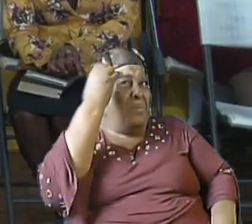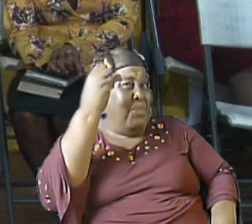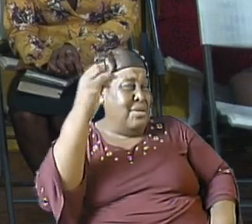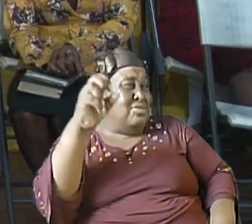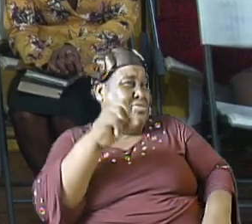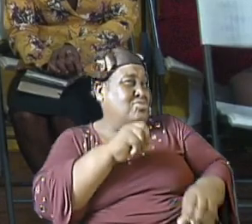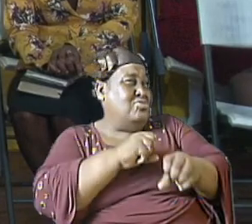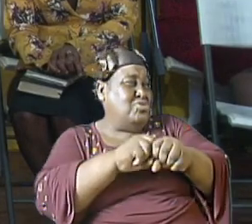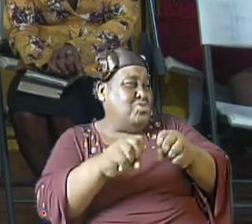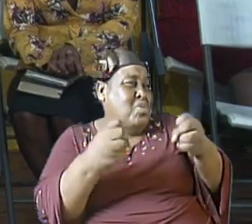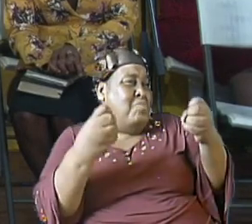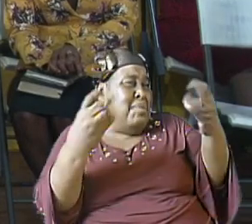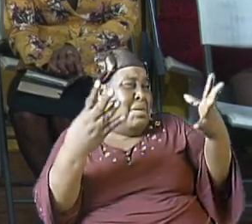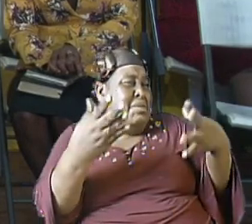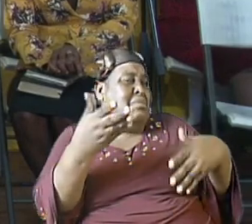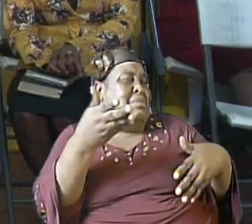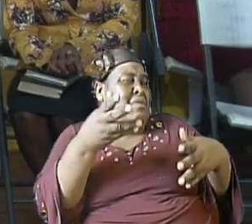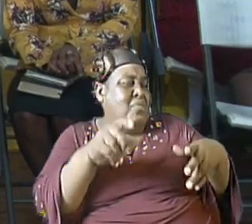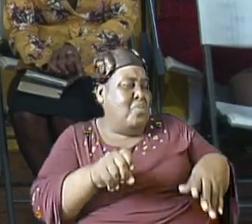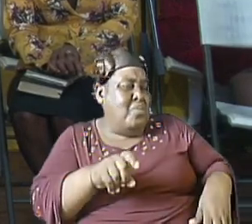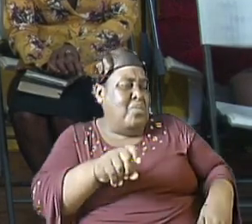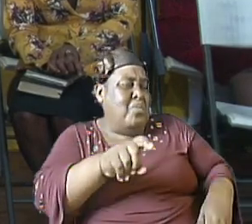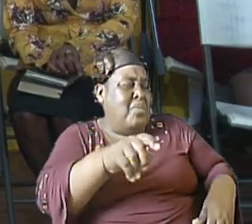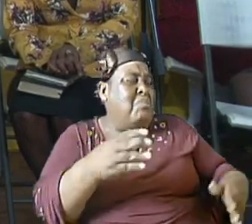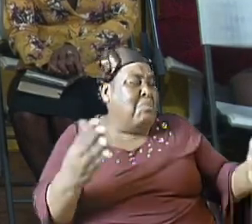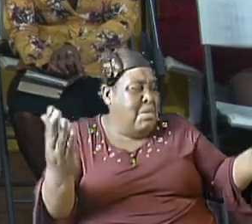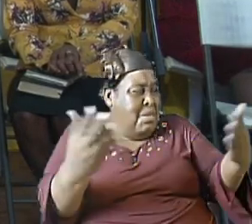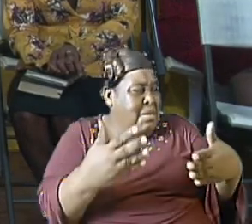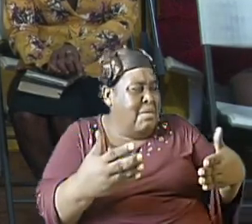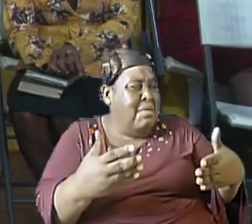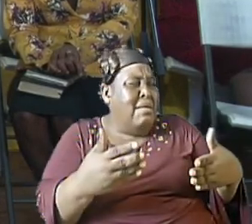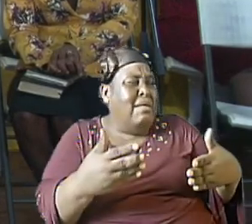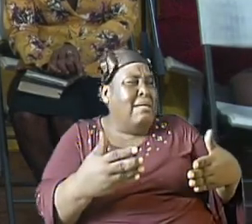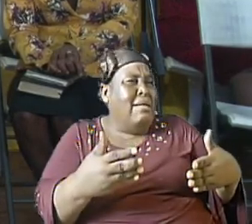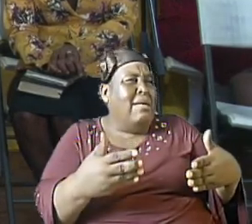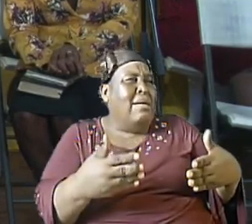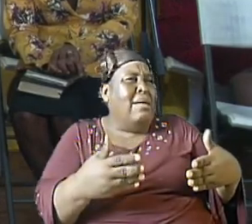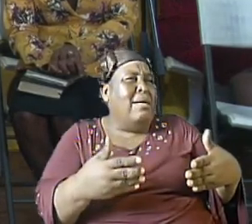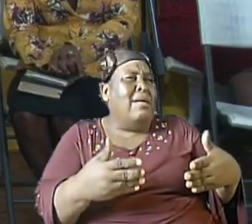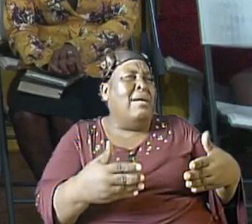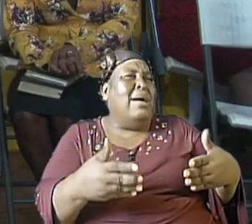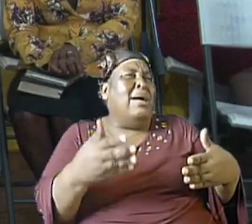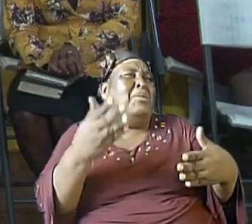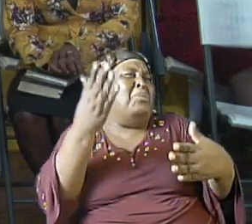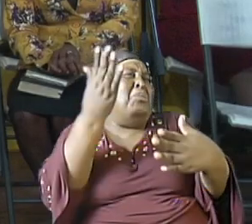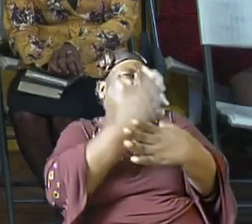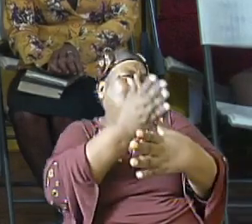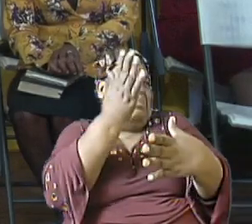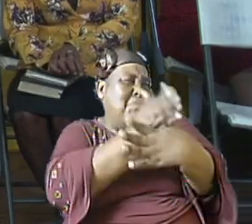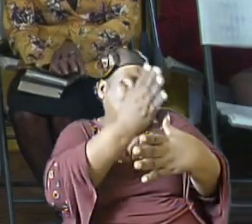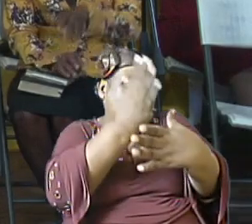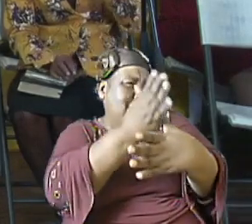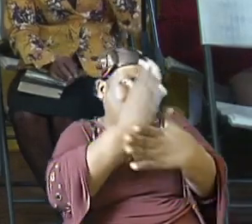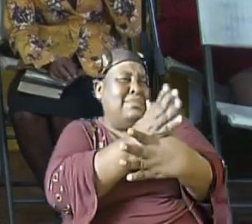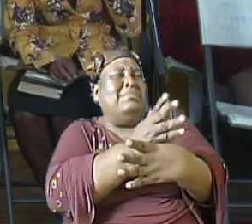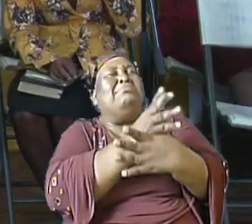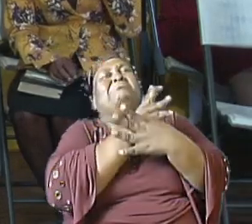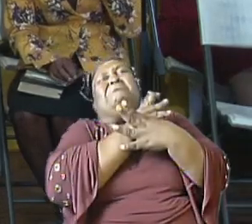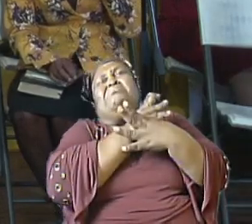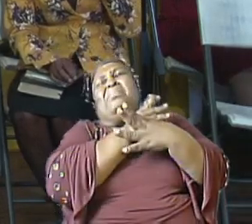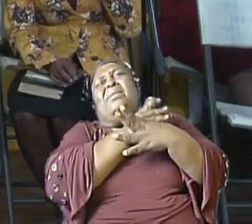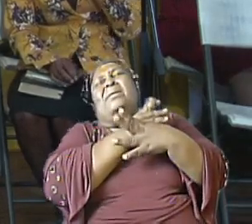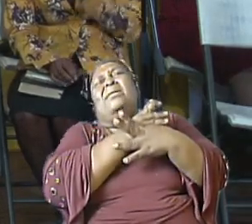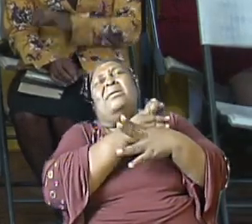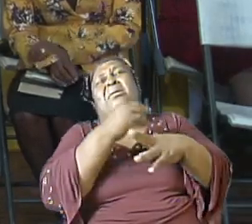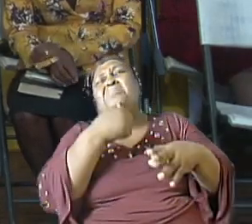Imagine so many of them here. So annoying, so disgusting. No, I